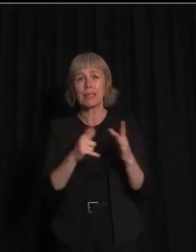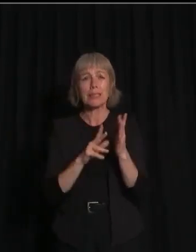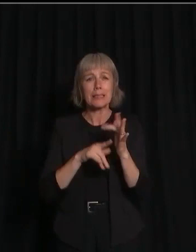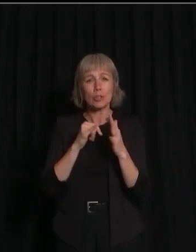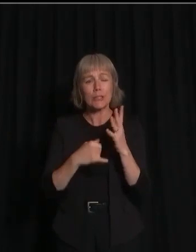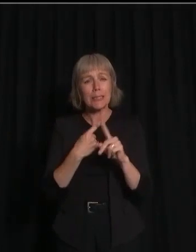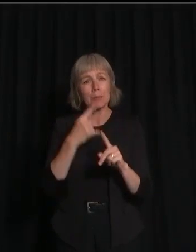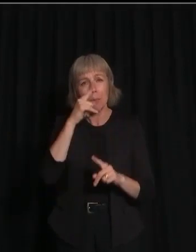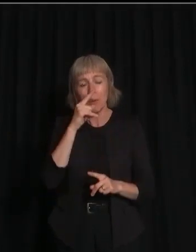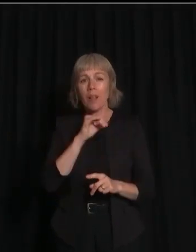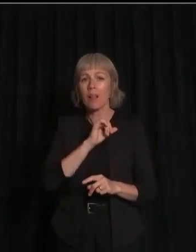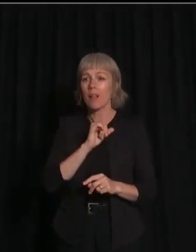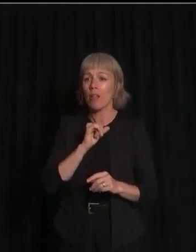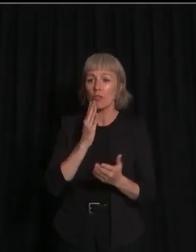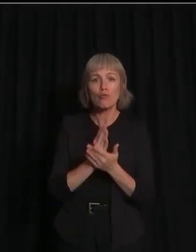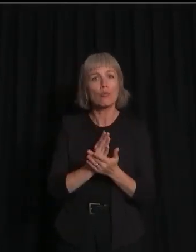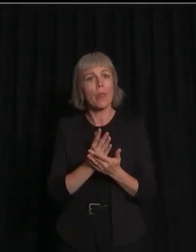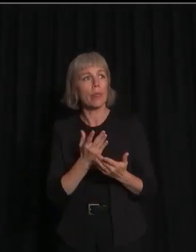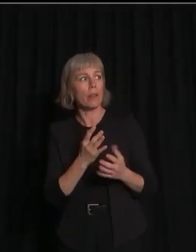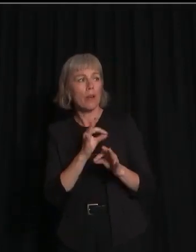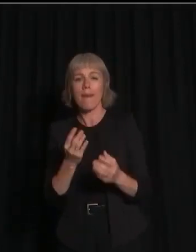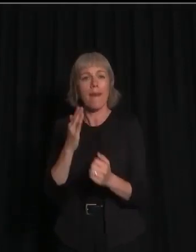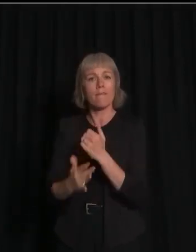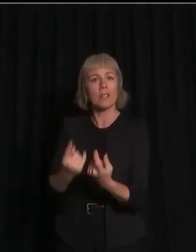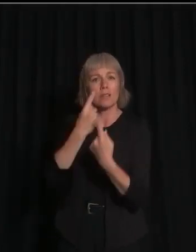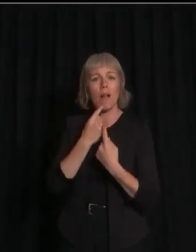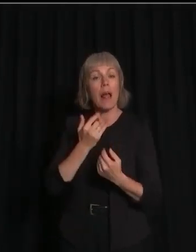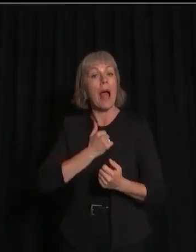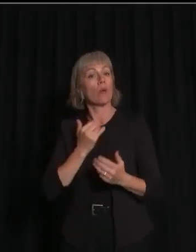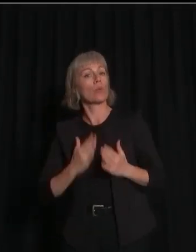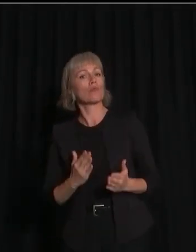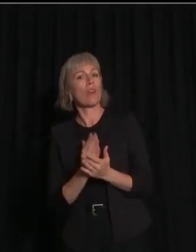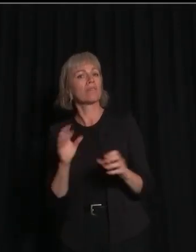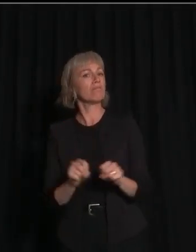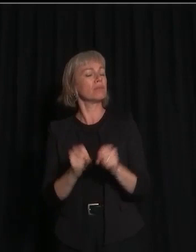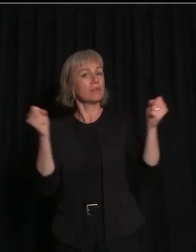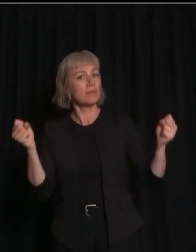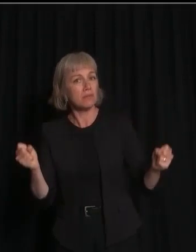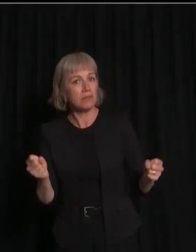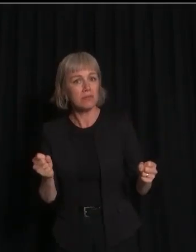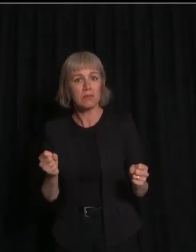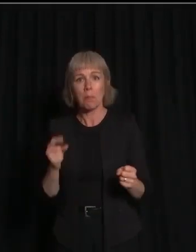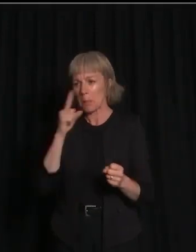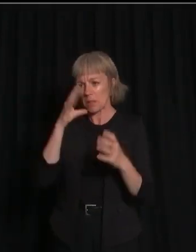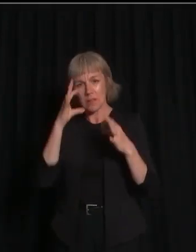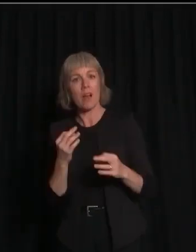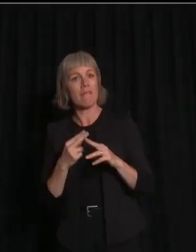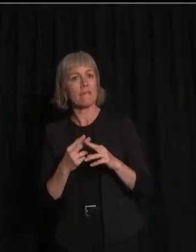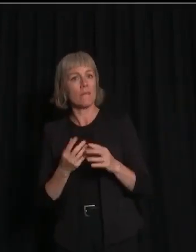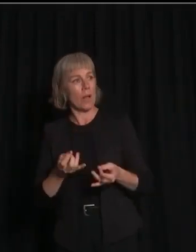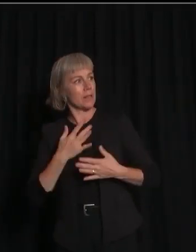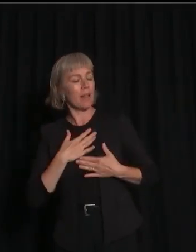hidden from us, and the consent and human rights taken from us, and the decisions made for us, for our